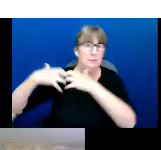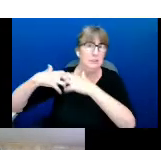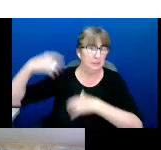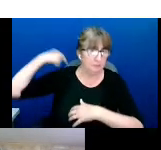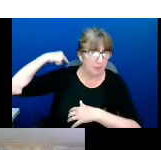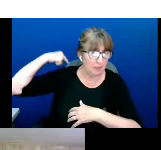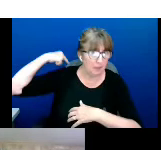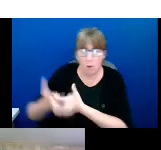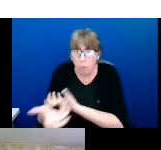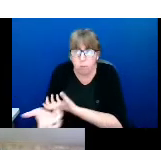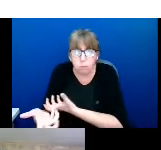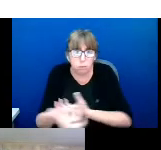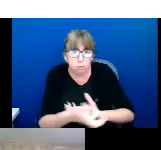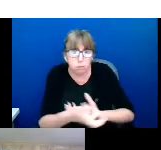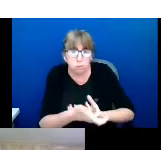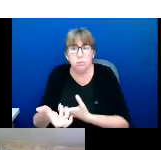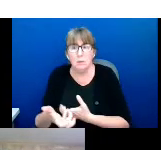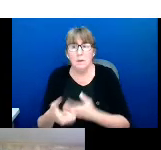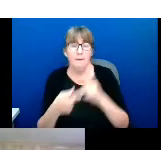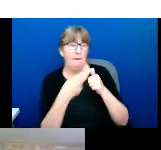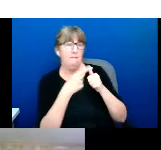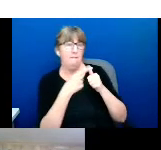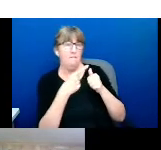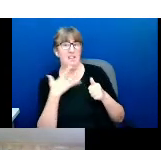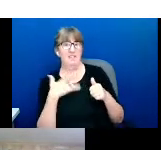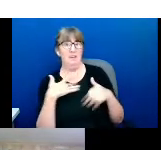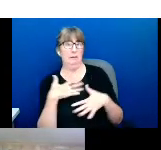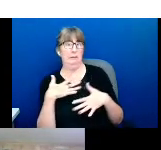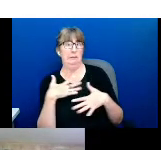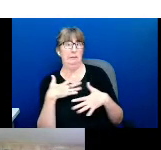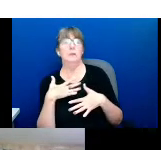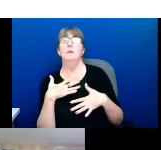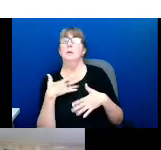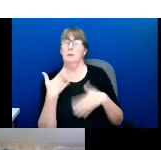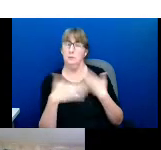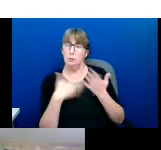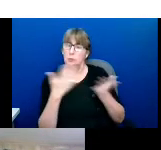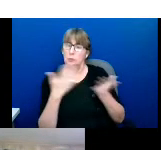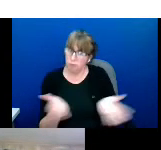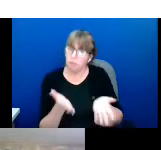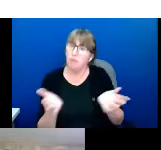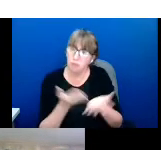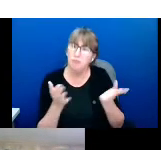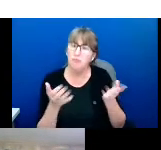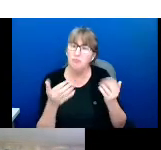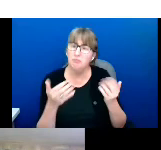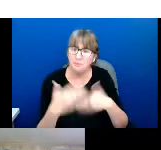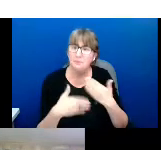them. But then, once we encourage them to